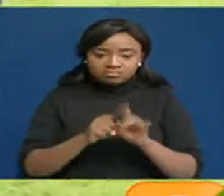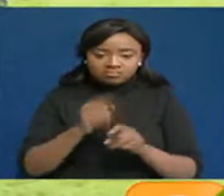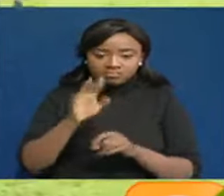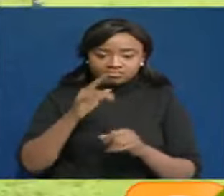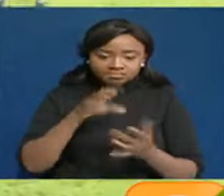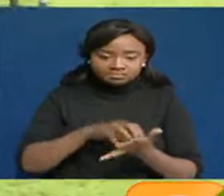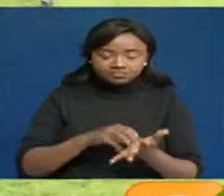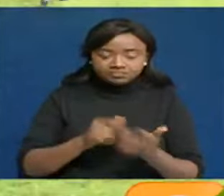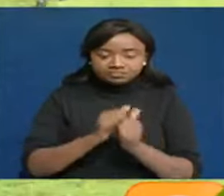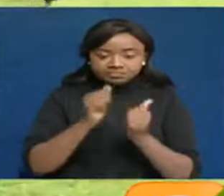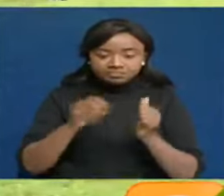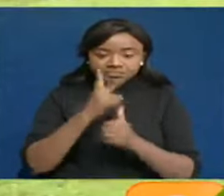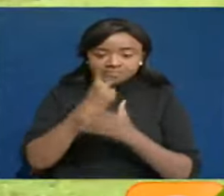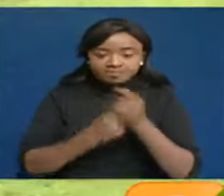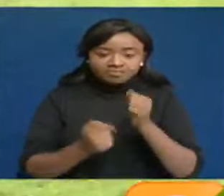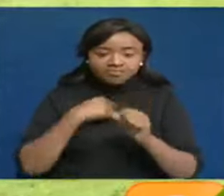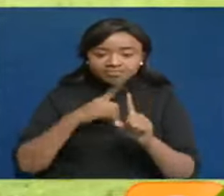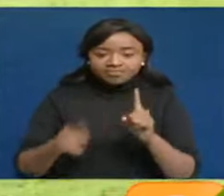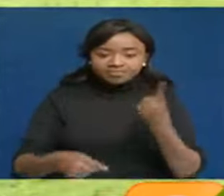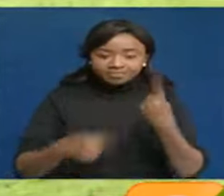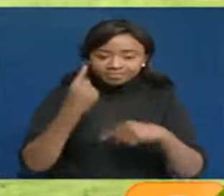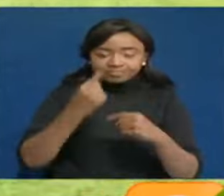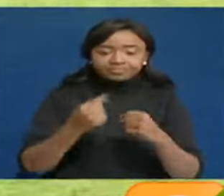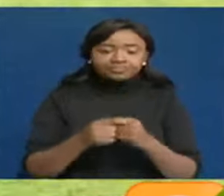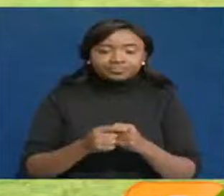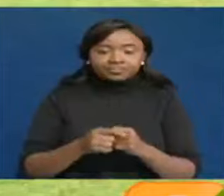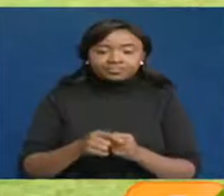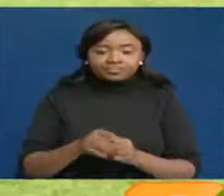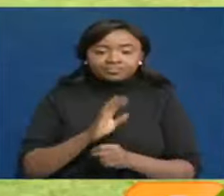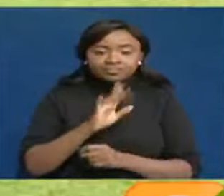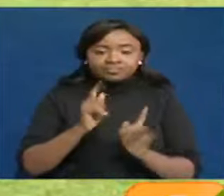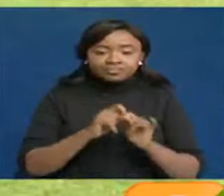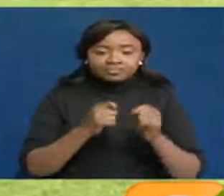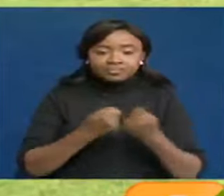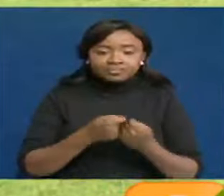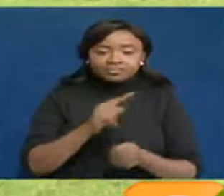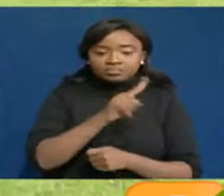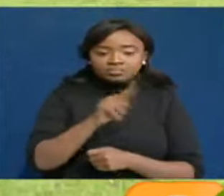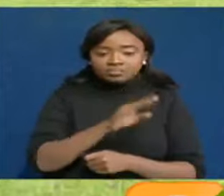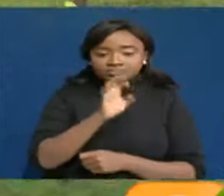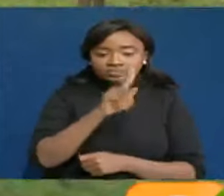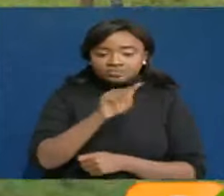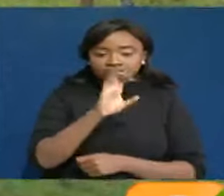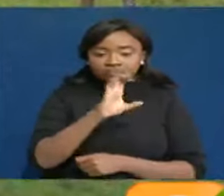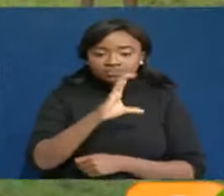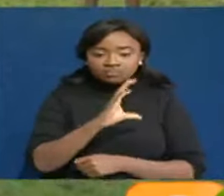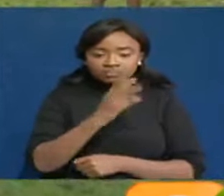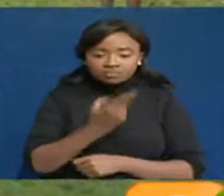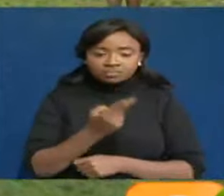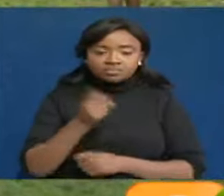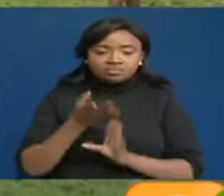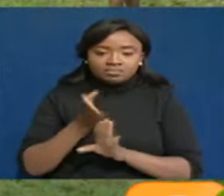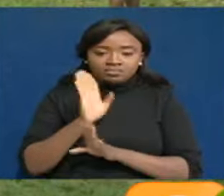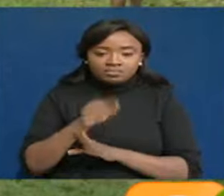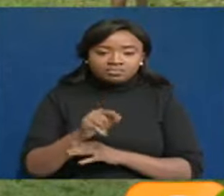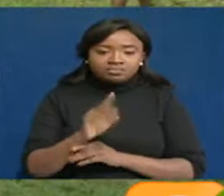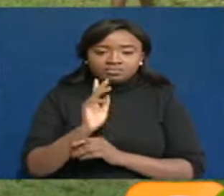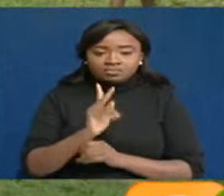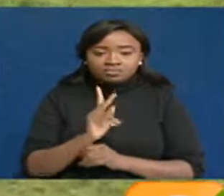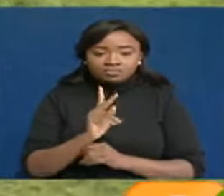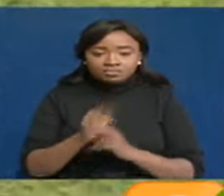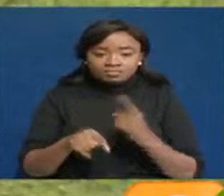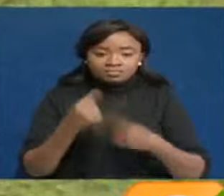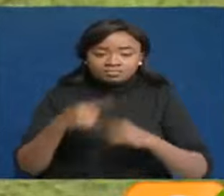in both halves to secure the win for the Oaks. Zetech Oaks secured an instant return to the Kru